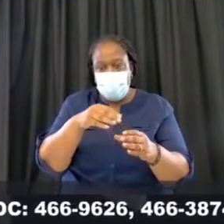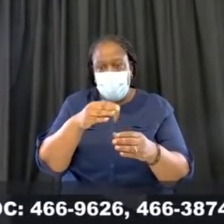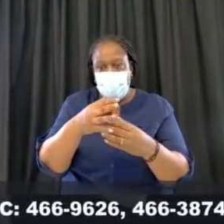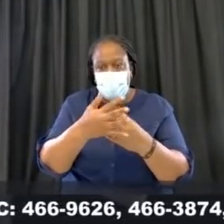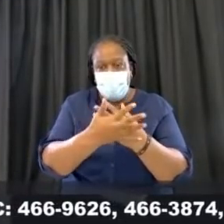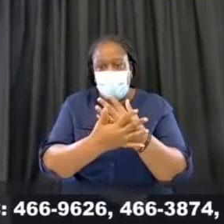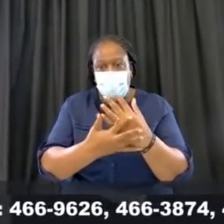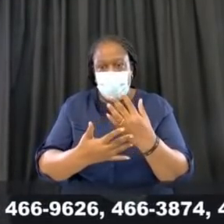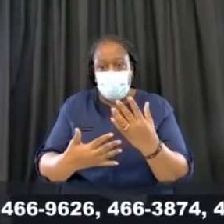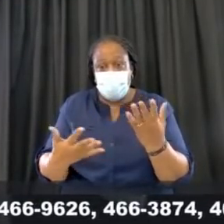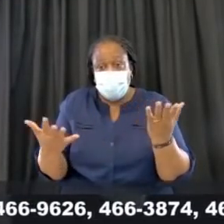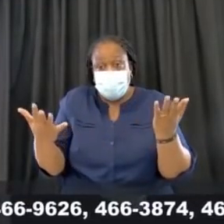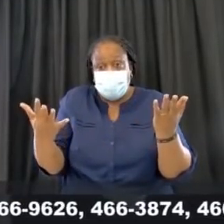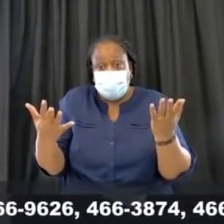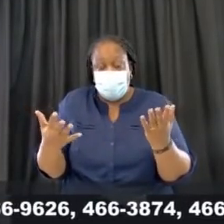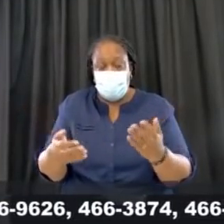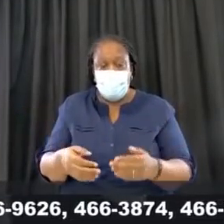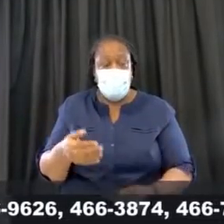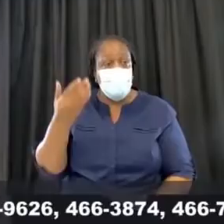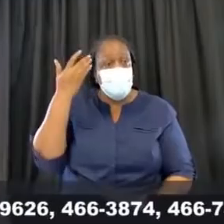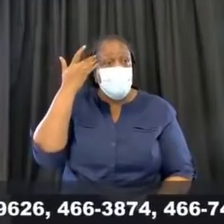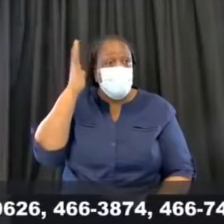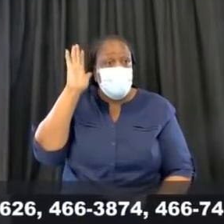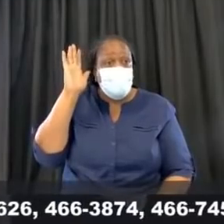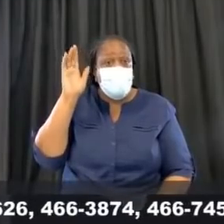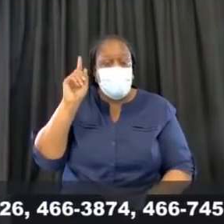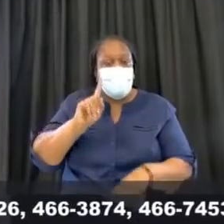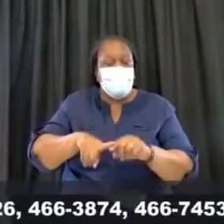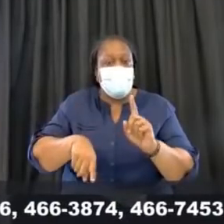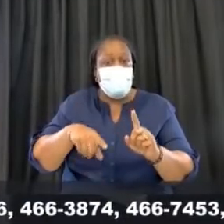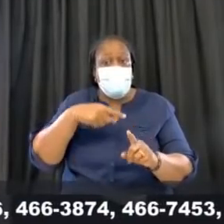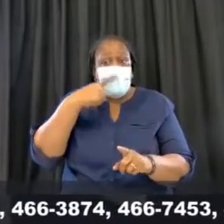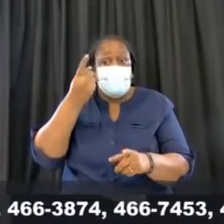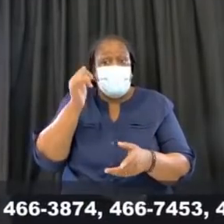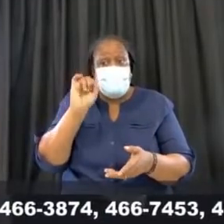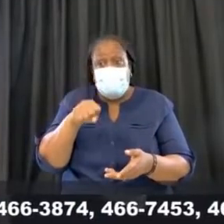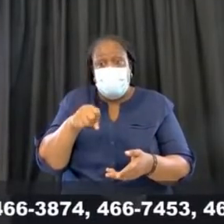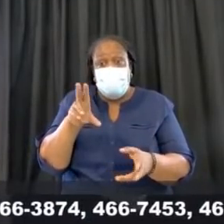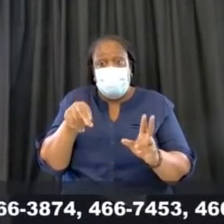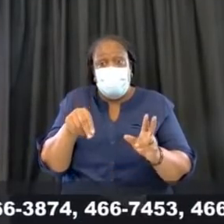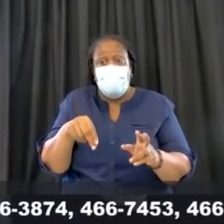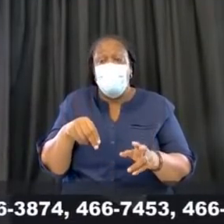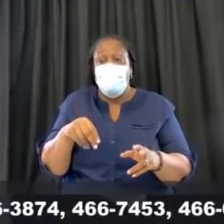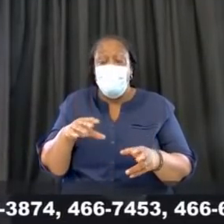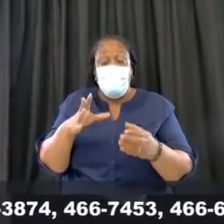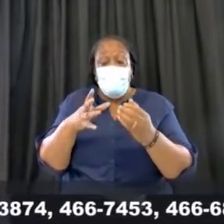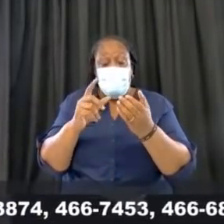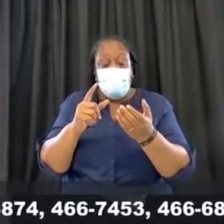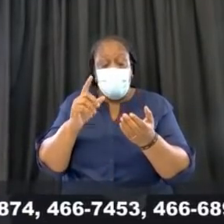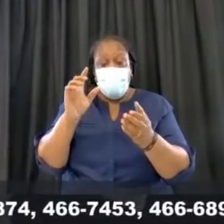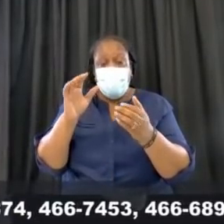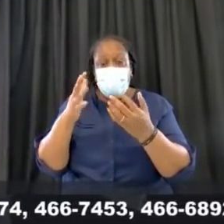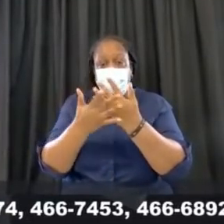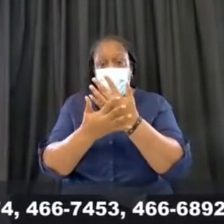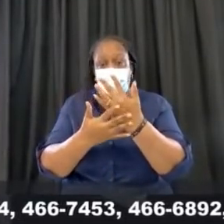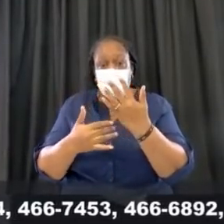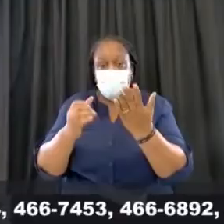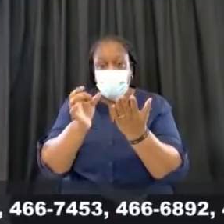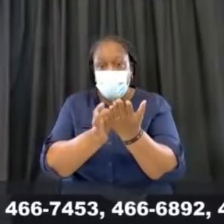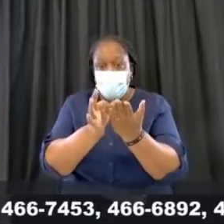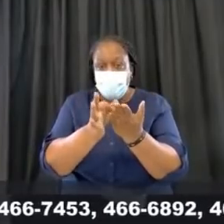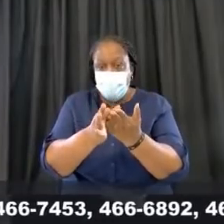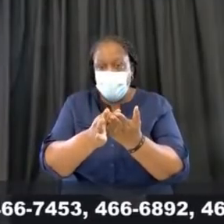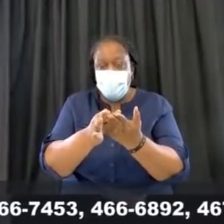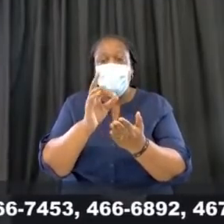It's important for us to know, though, that we have said before, blood clots are common, and so persons were getting blood